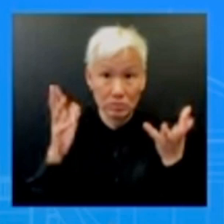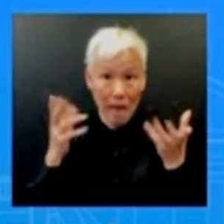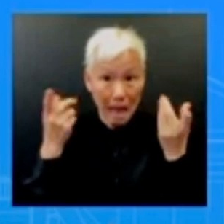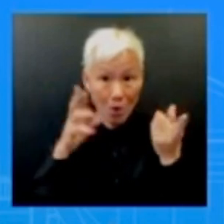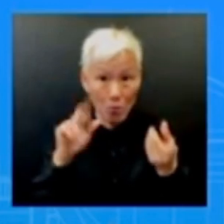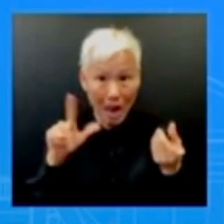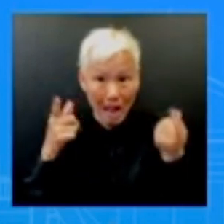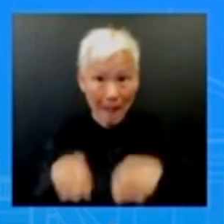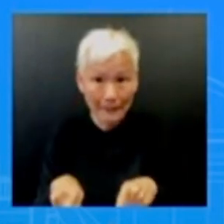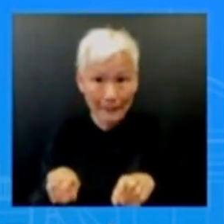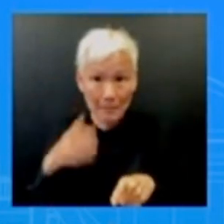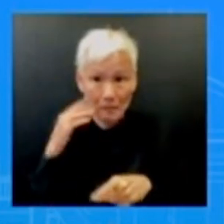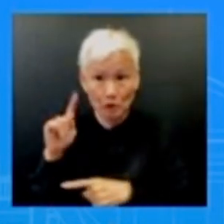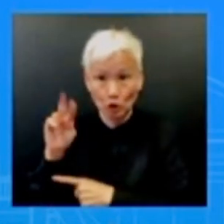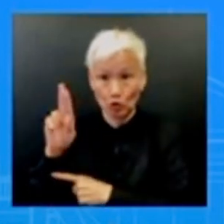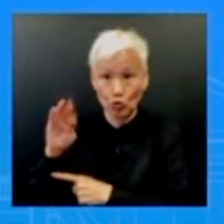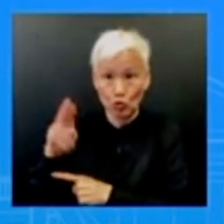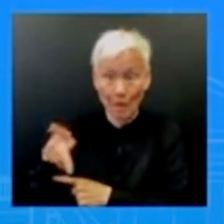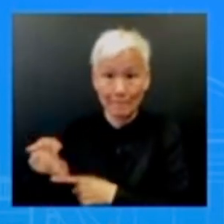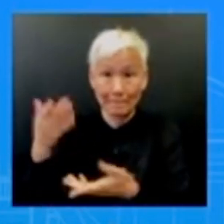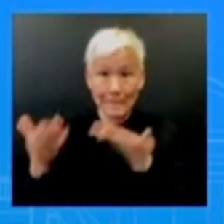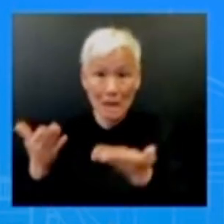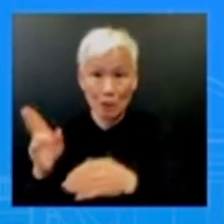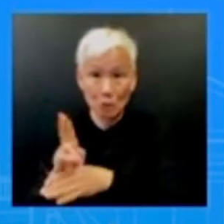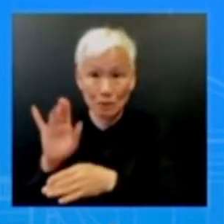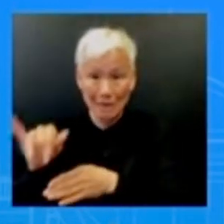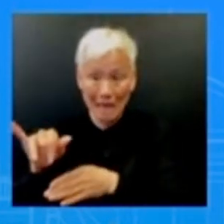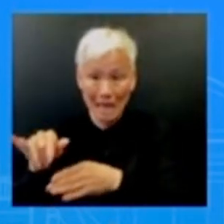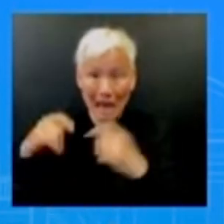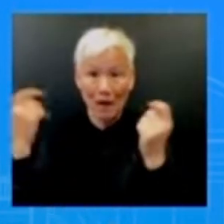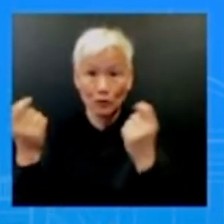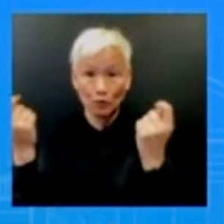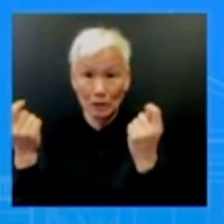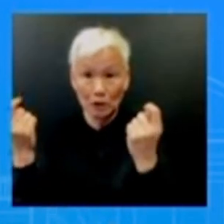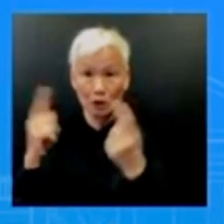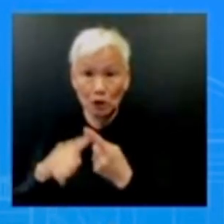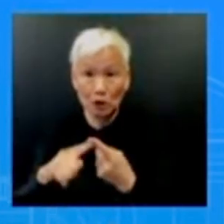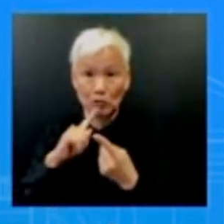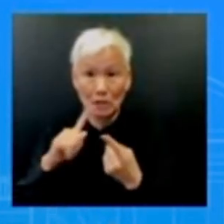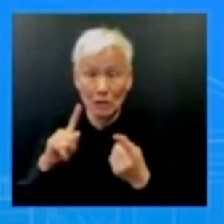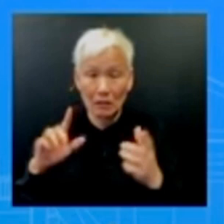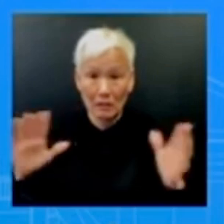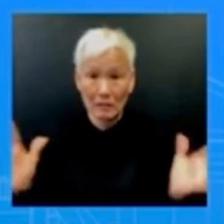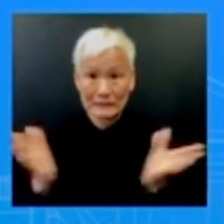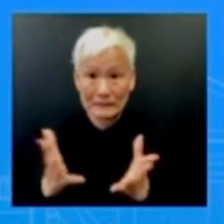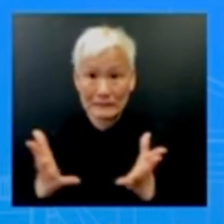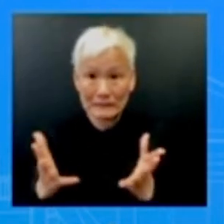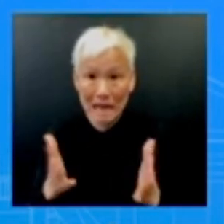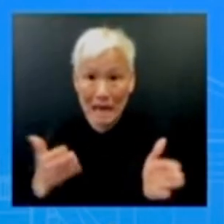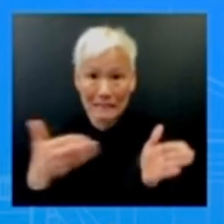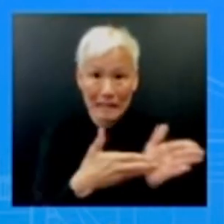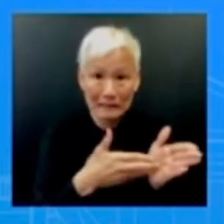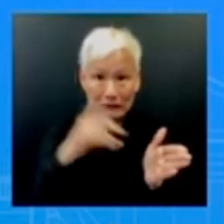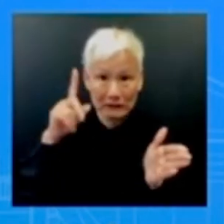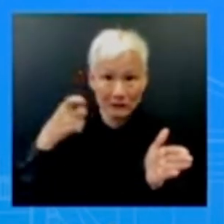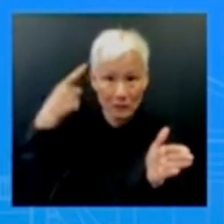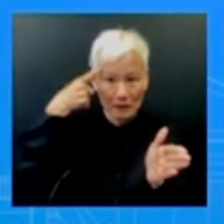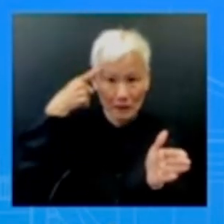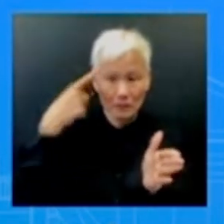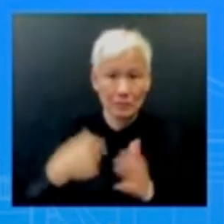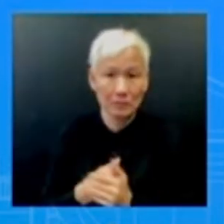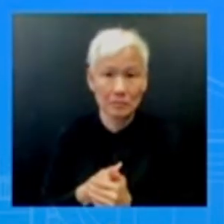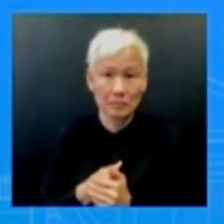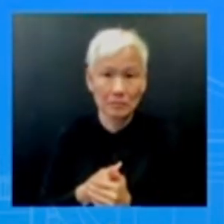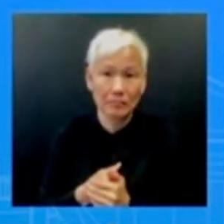anniversary to foment anti-government sentiment at that? So, you know, I can't speak to what the former president's going to do or